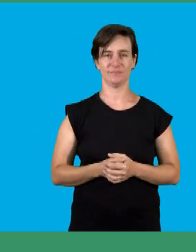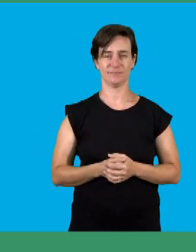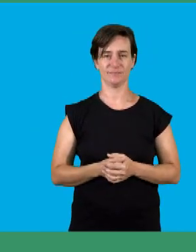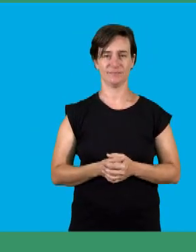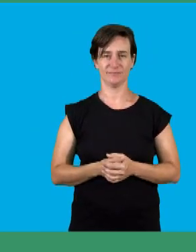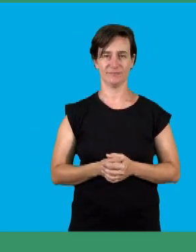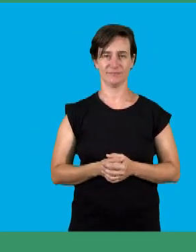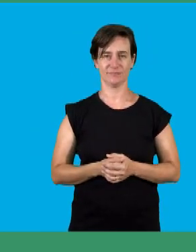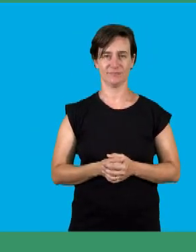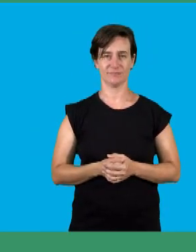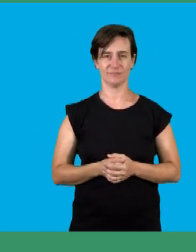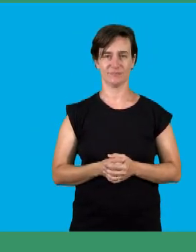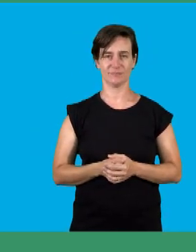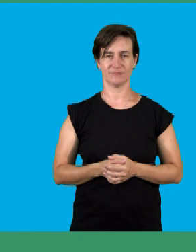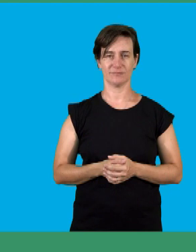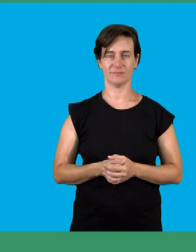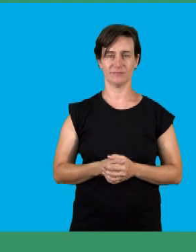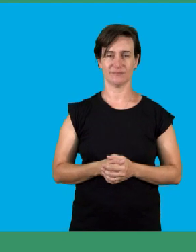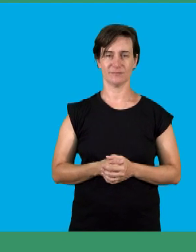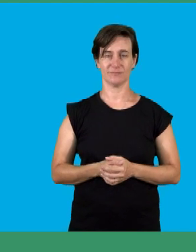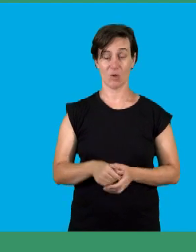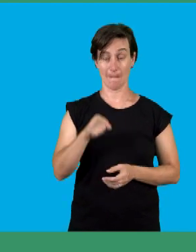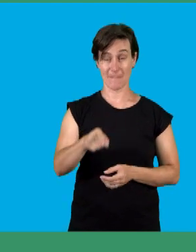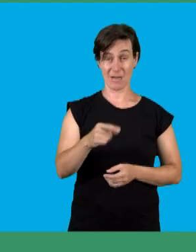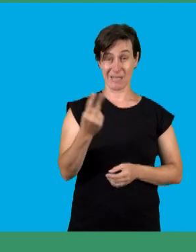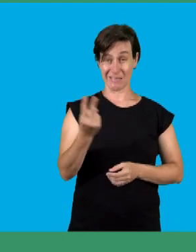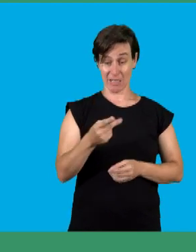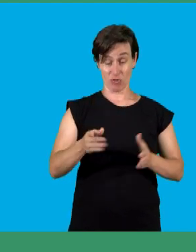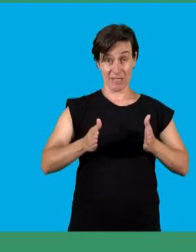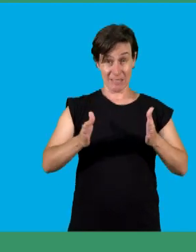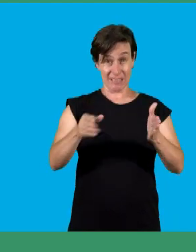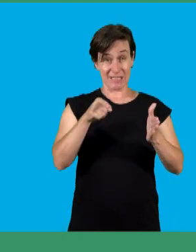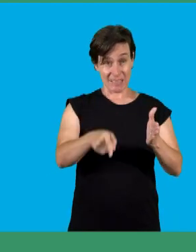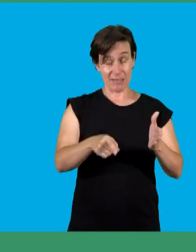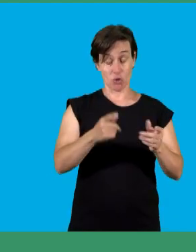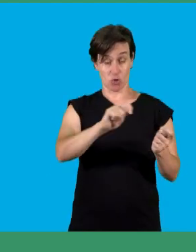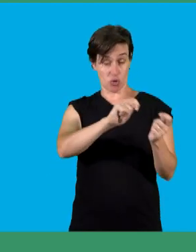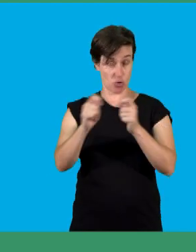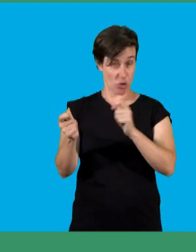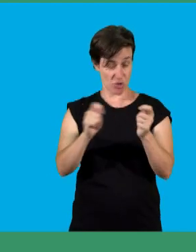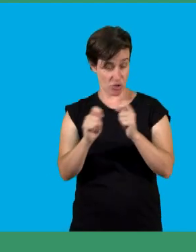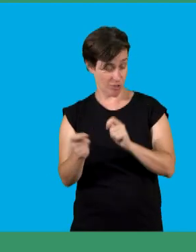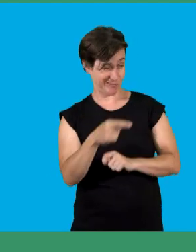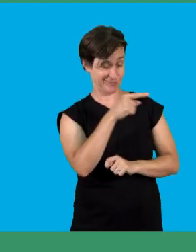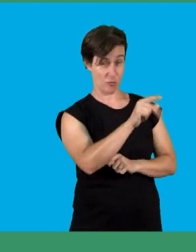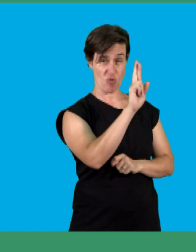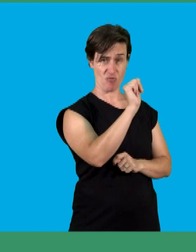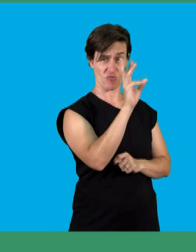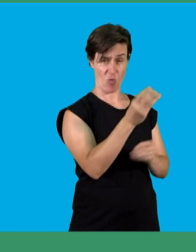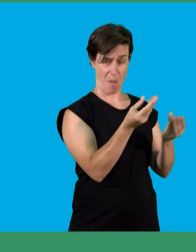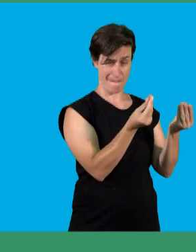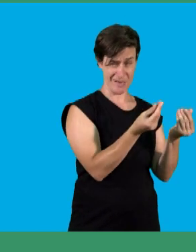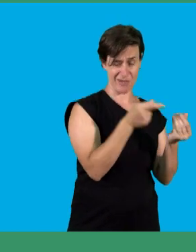purpose to customers or consumers. So in this sector, we deal with changing of those